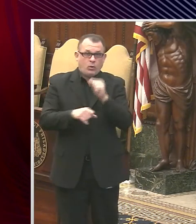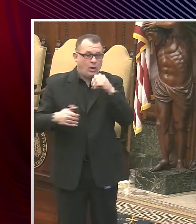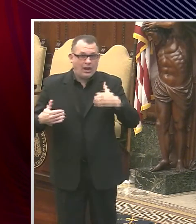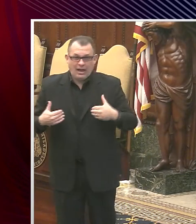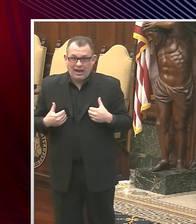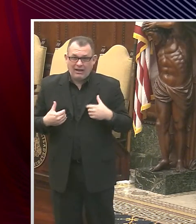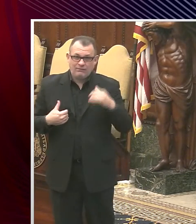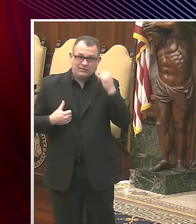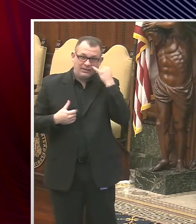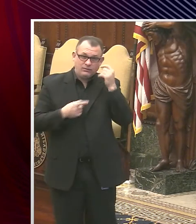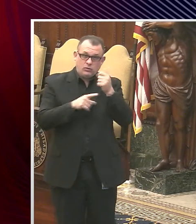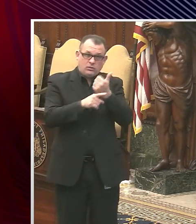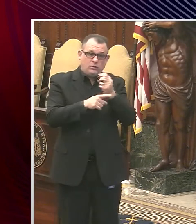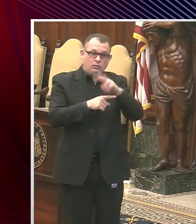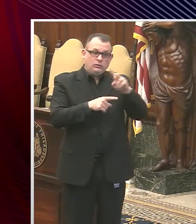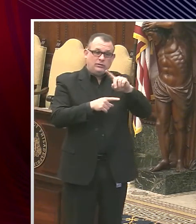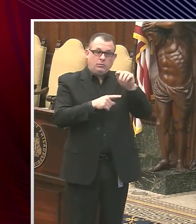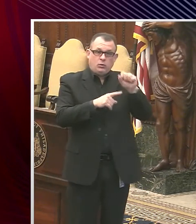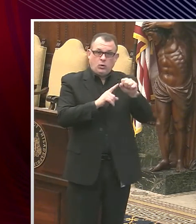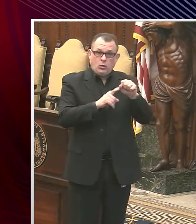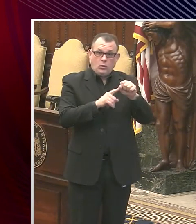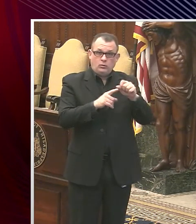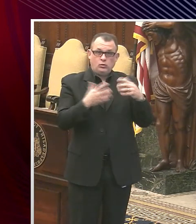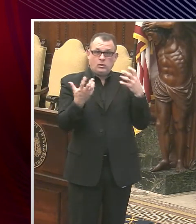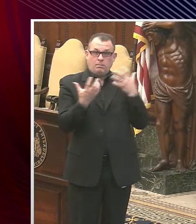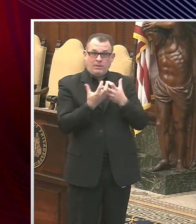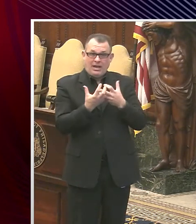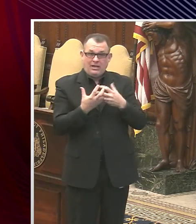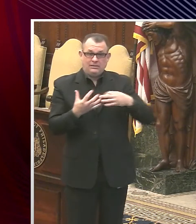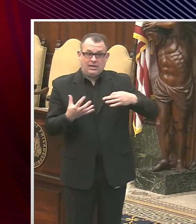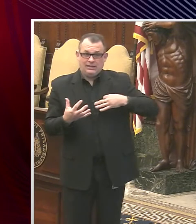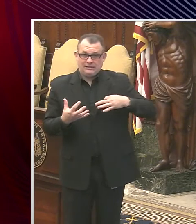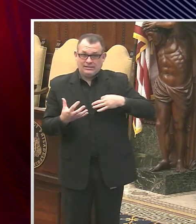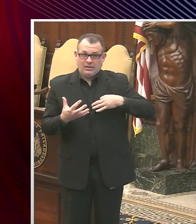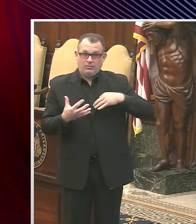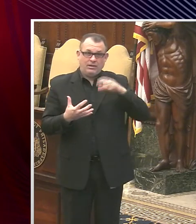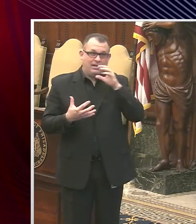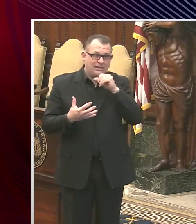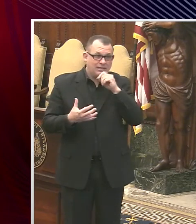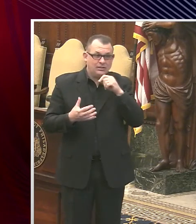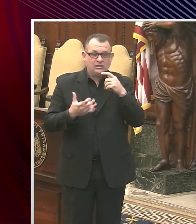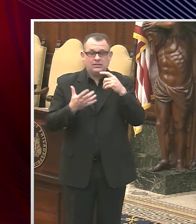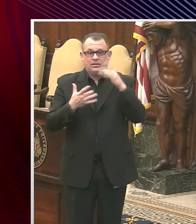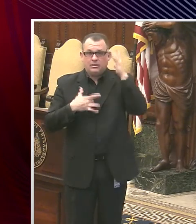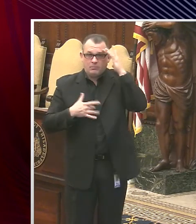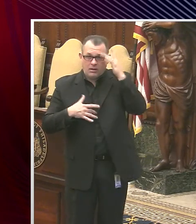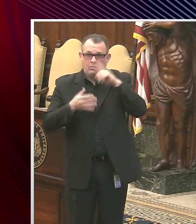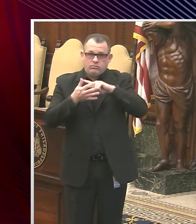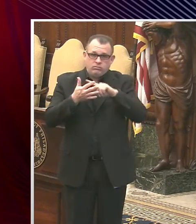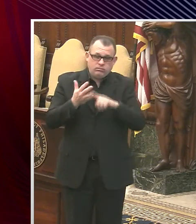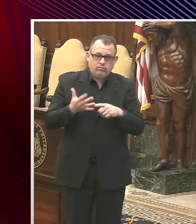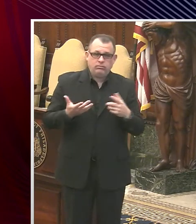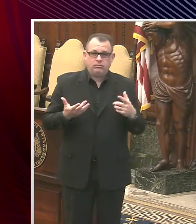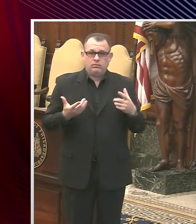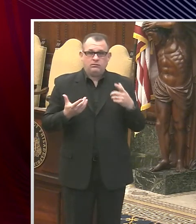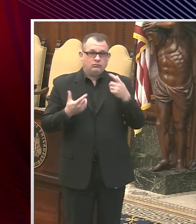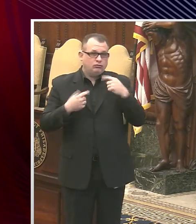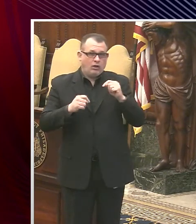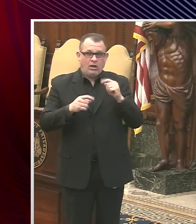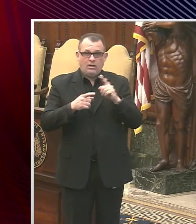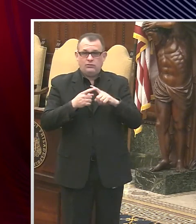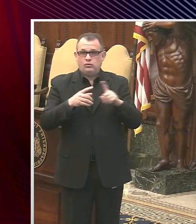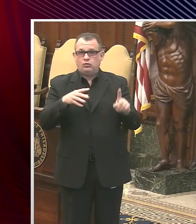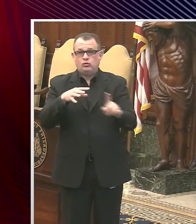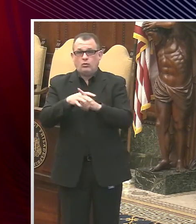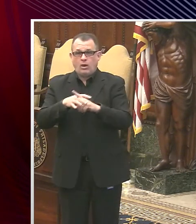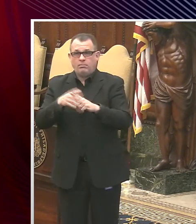22 zip codes and they are eligible based on their age or medical conditions, they can try just coming on down there to